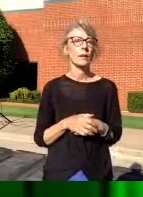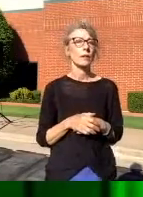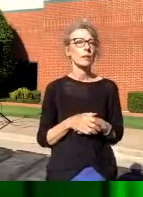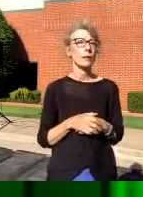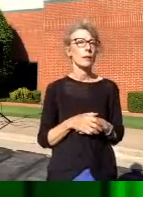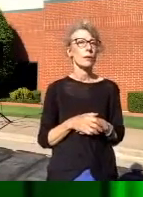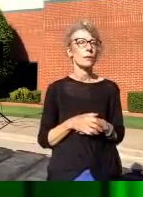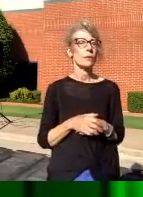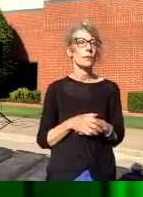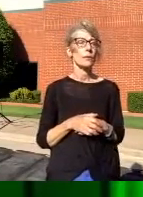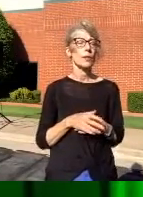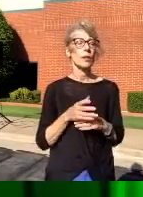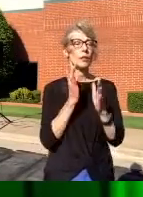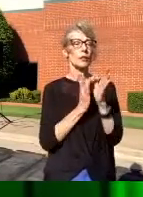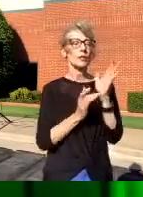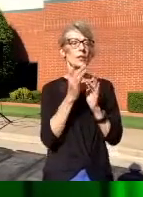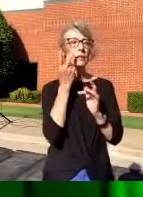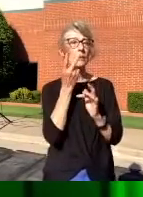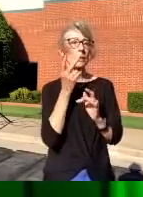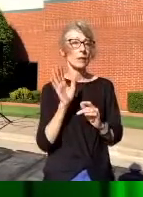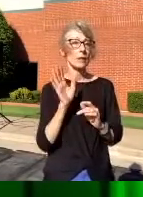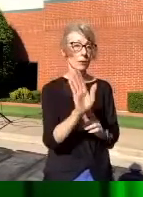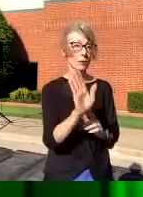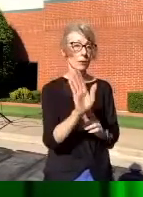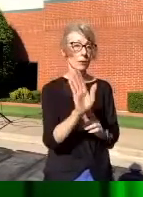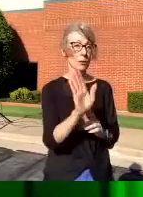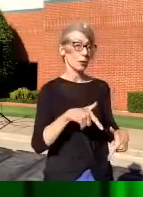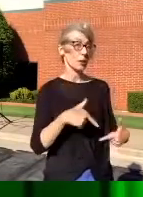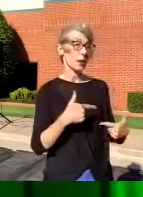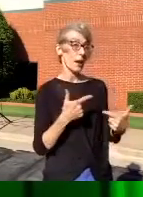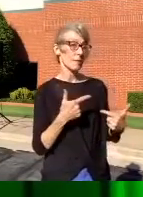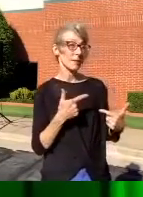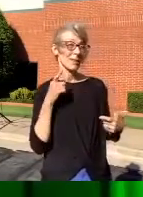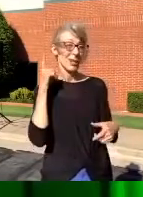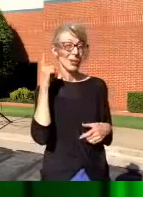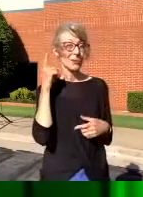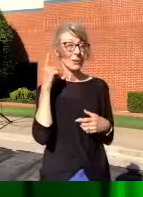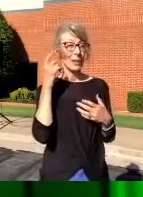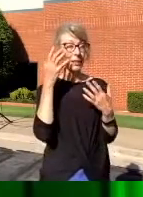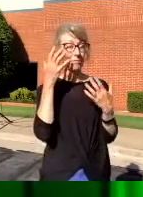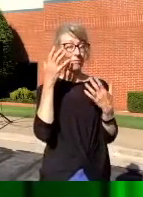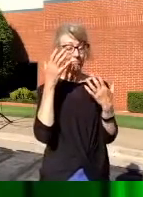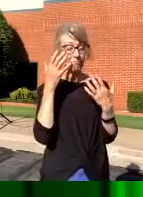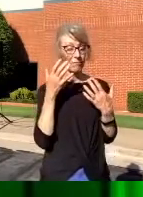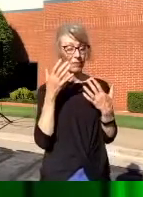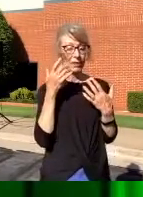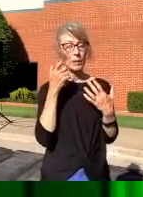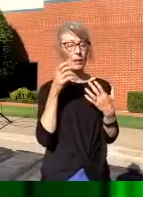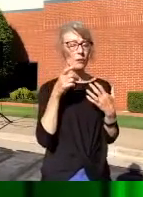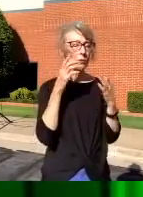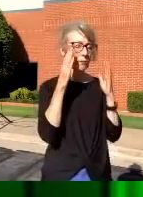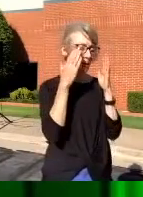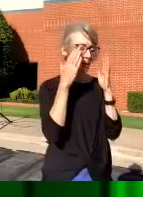made your entire life about consumerism and about money and about